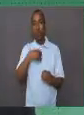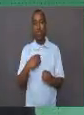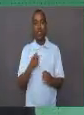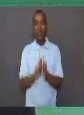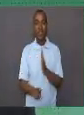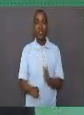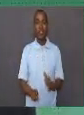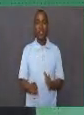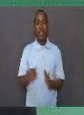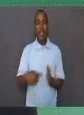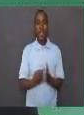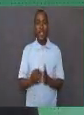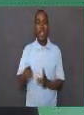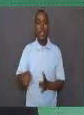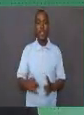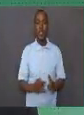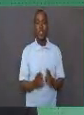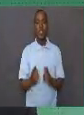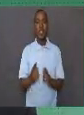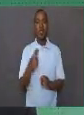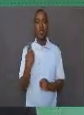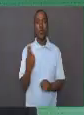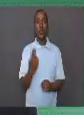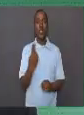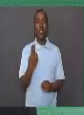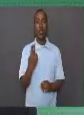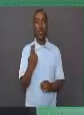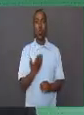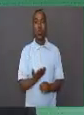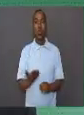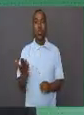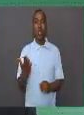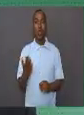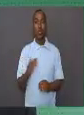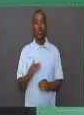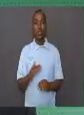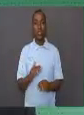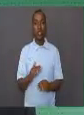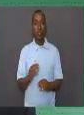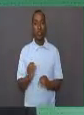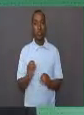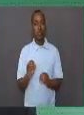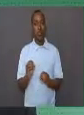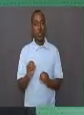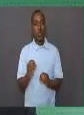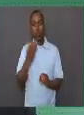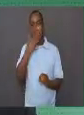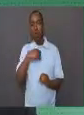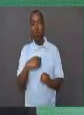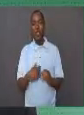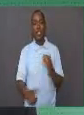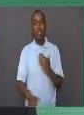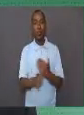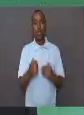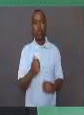This method can only be used on materials that are not damaged by heat,